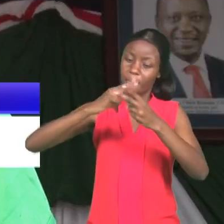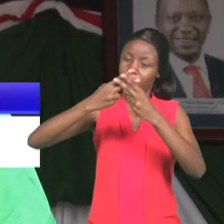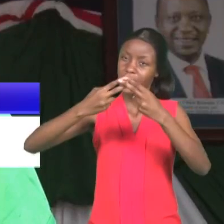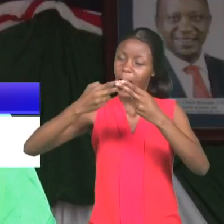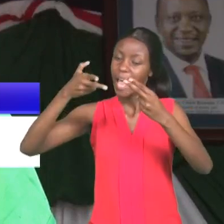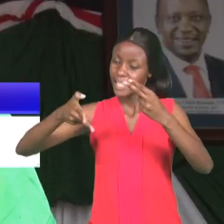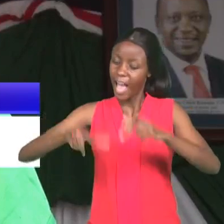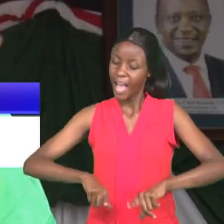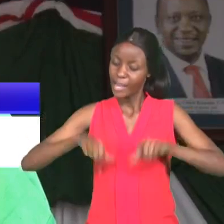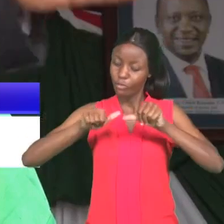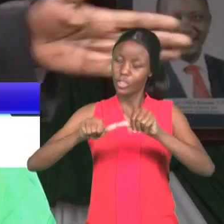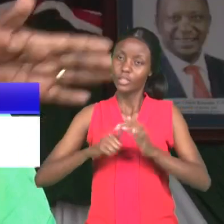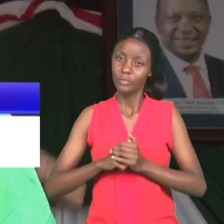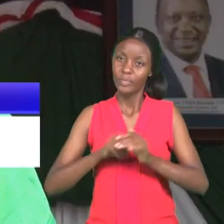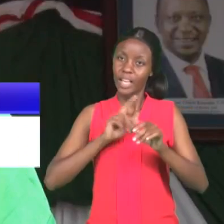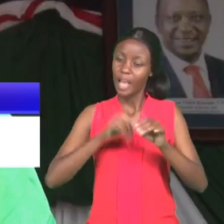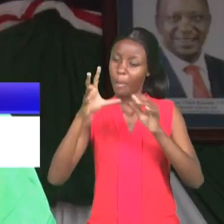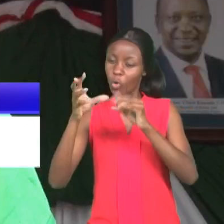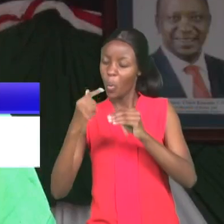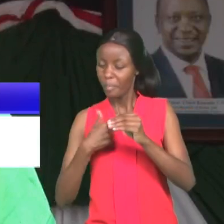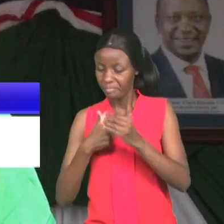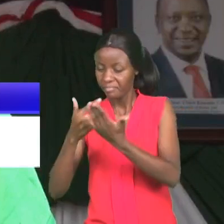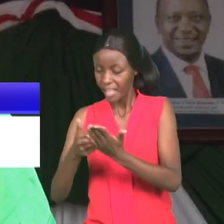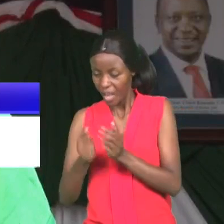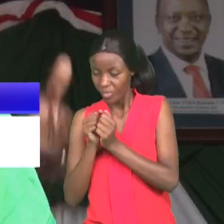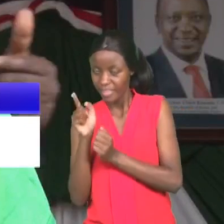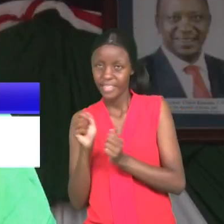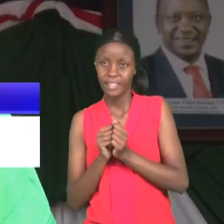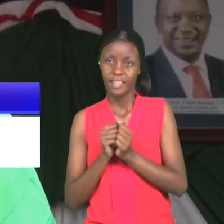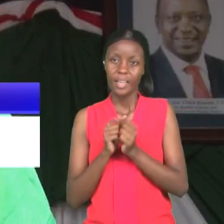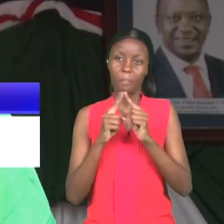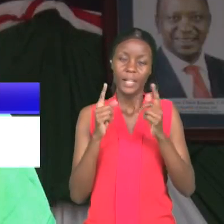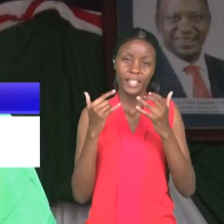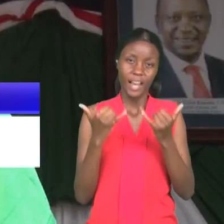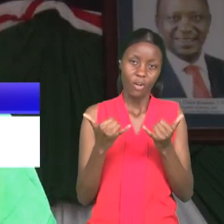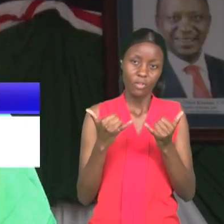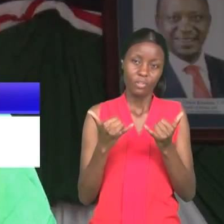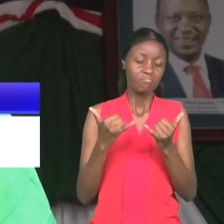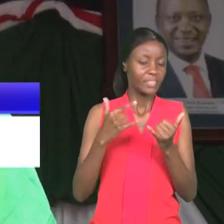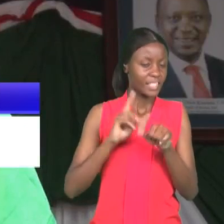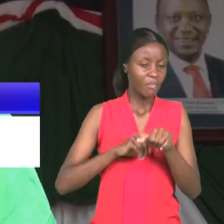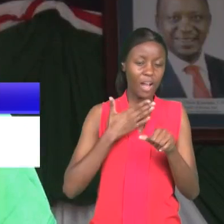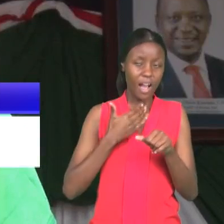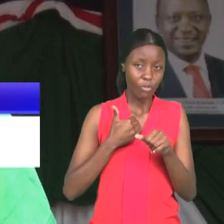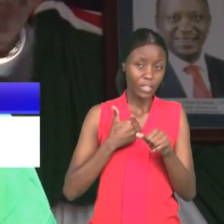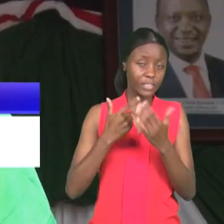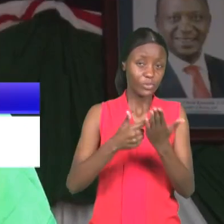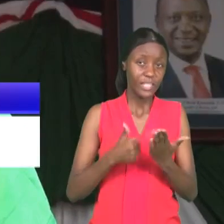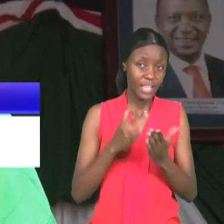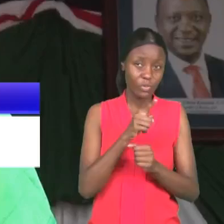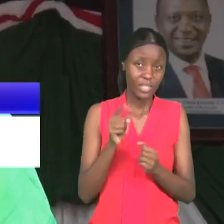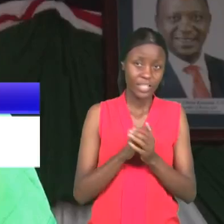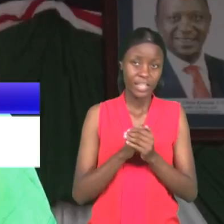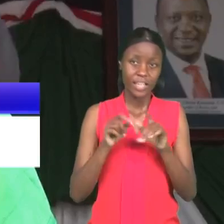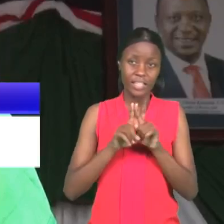still alive. So when I go to him. What if he had slipped an exam result to me? I would look at him